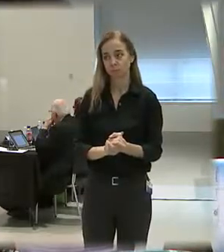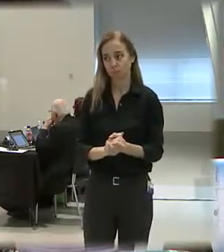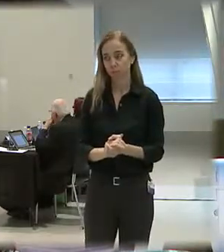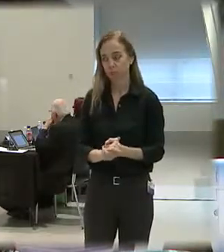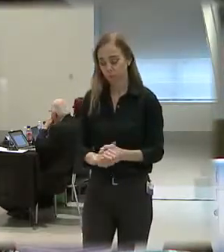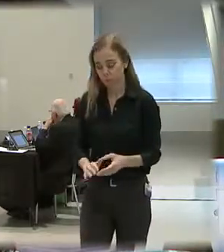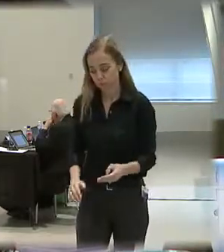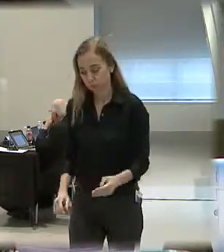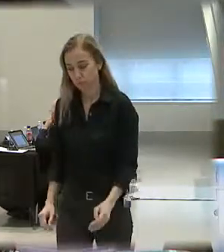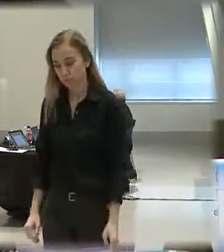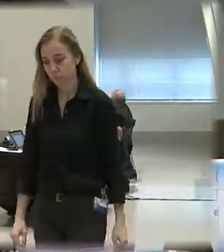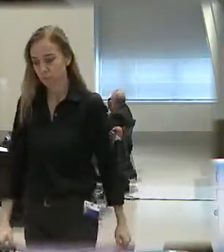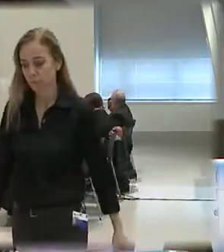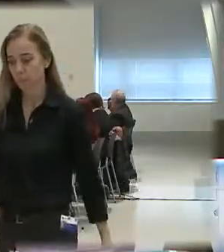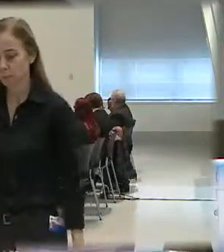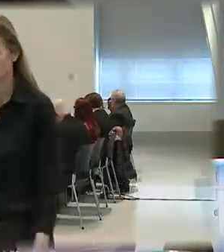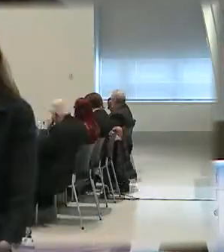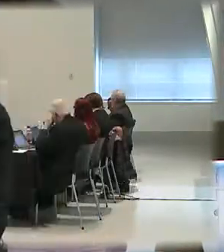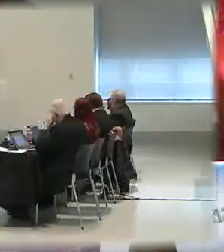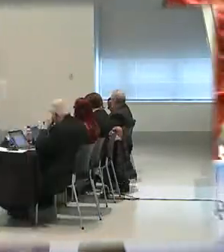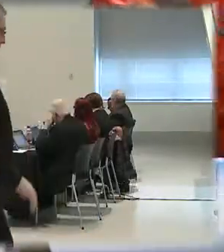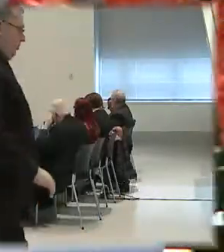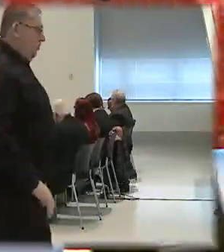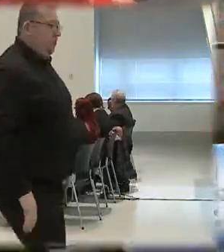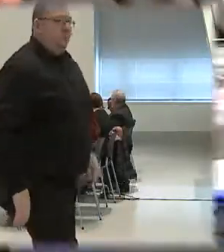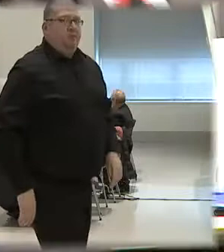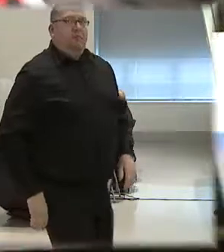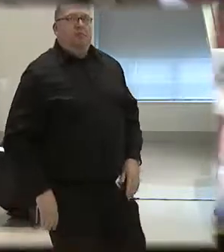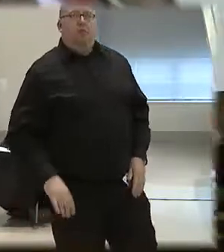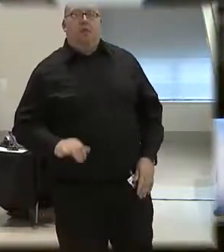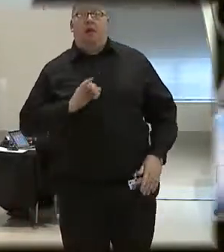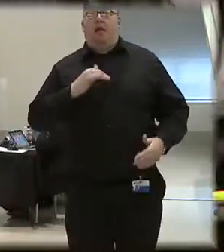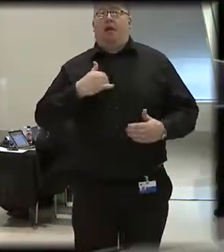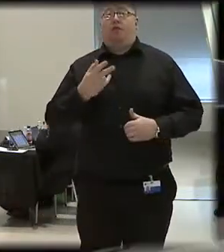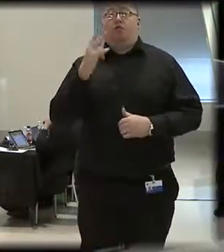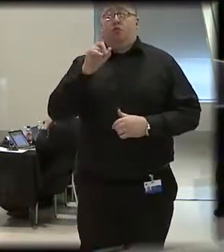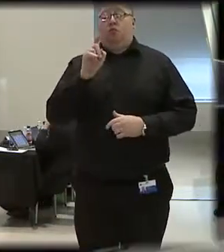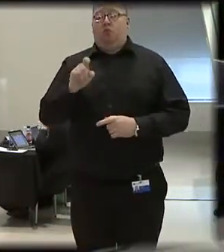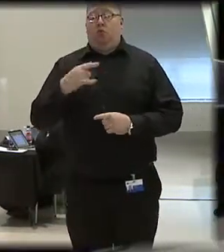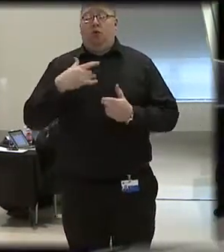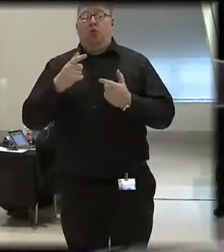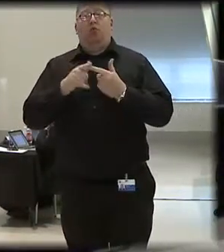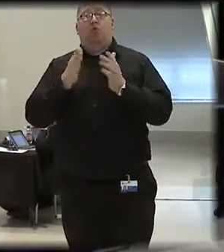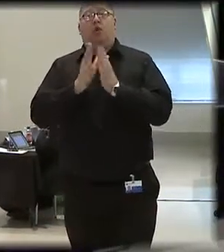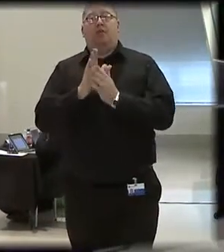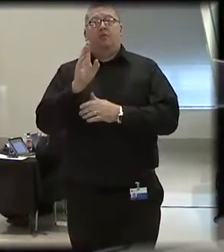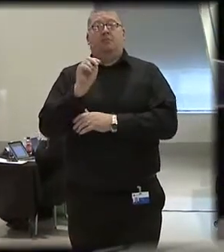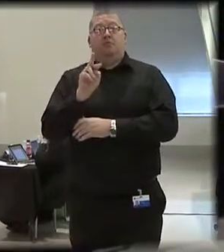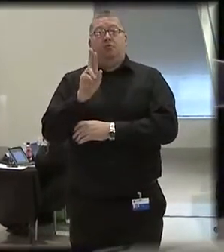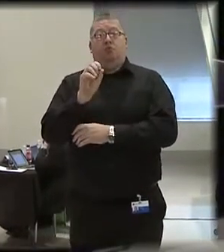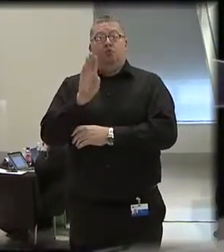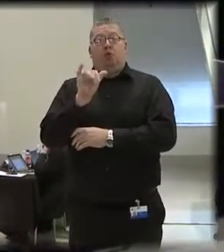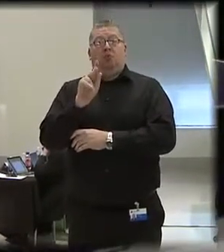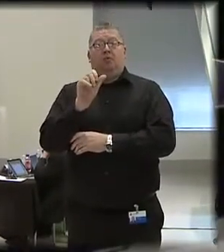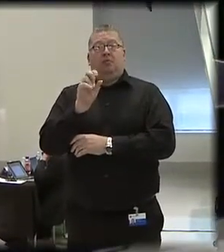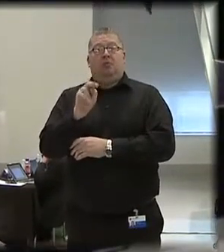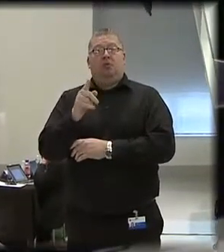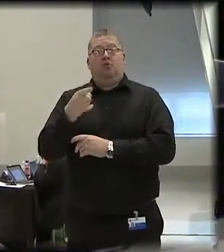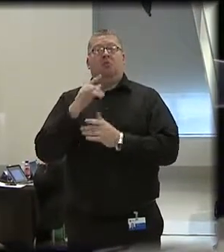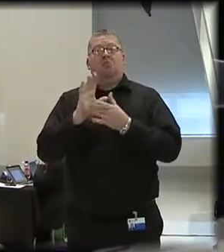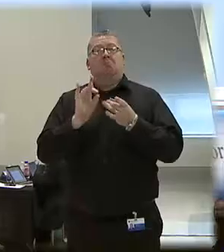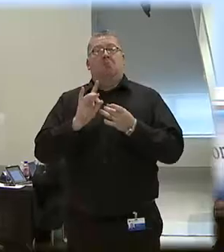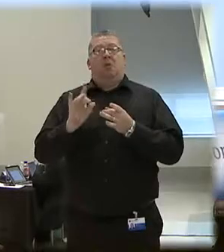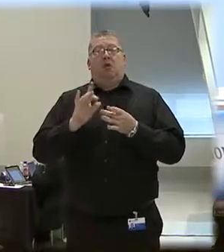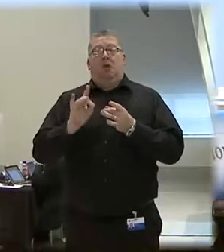have, with that being said, I'm sorry, I have two questions I'd like to ask. First to Mr. Robinson, you say in your statements